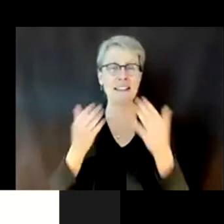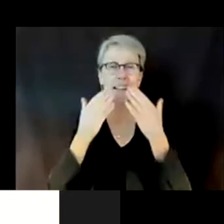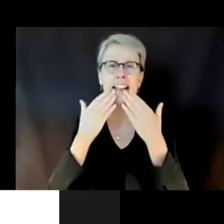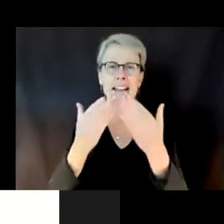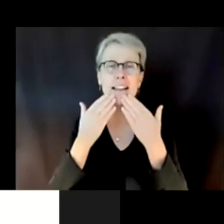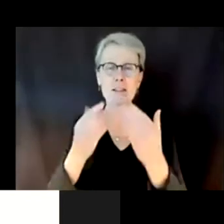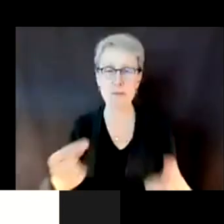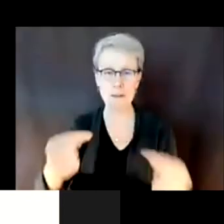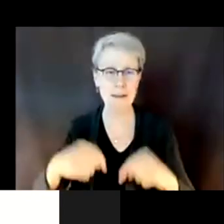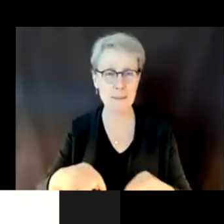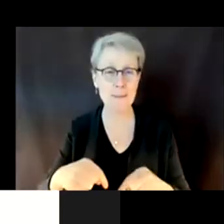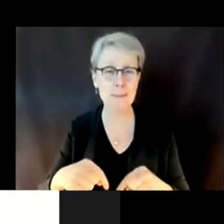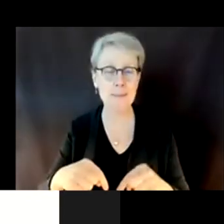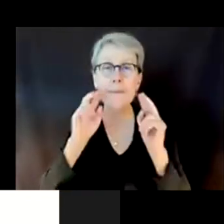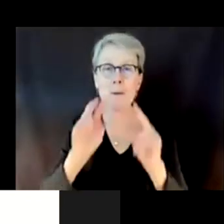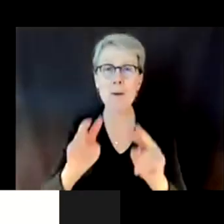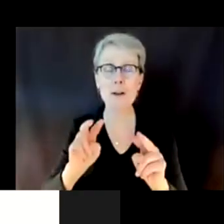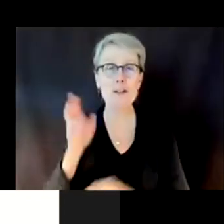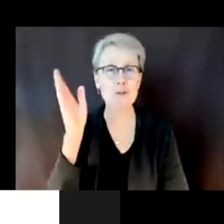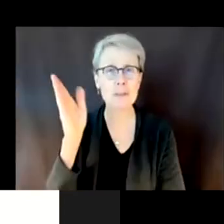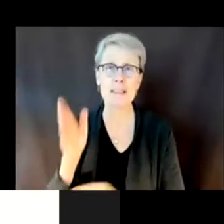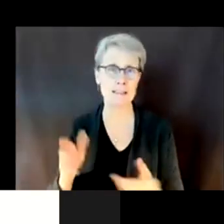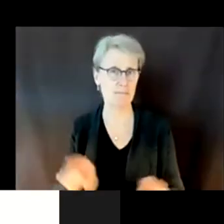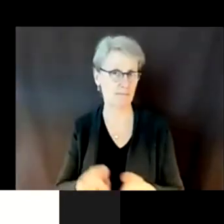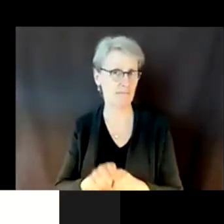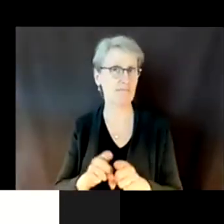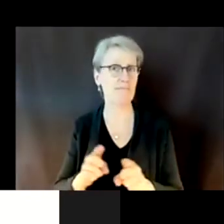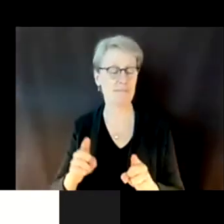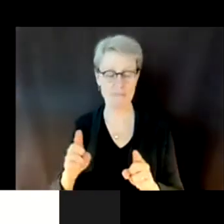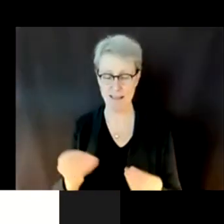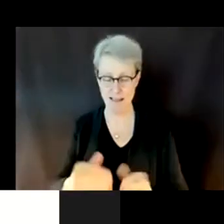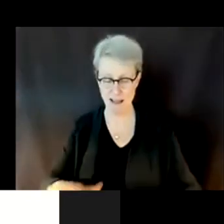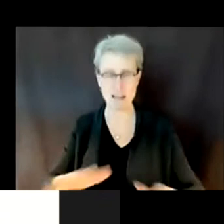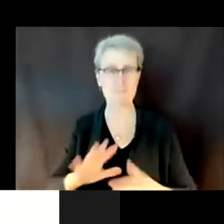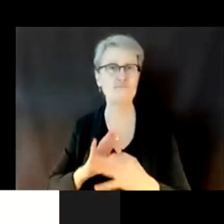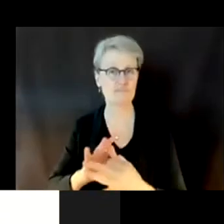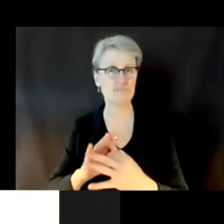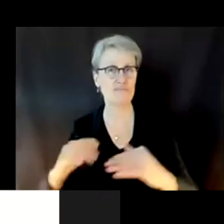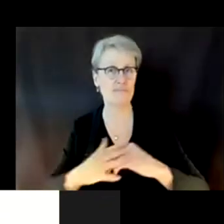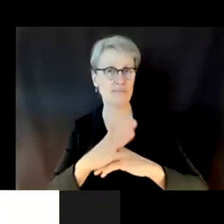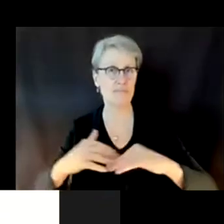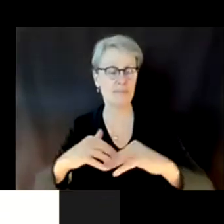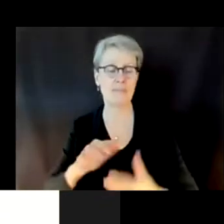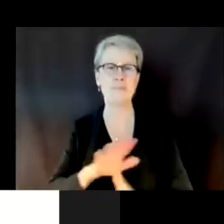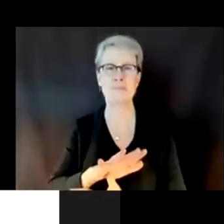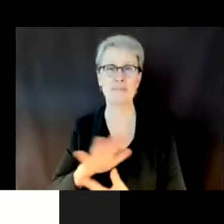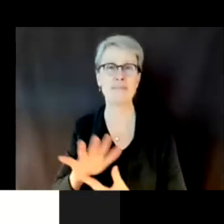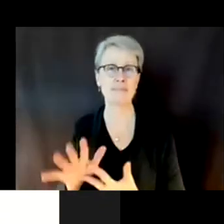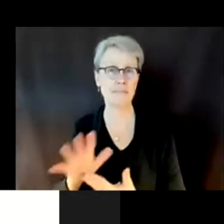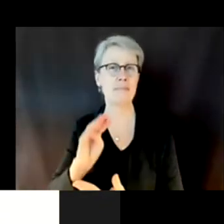us. I too am on the unceded lands of the Musqueam, Squamish, and Tsleil-Waututh. And